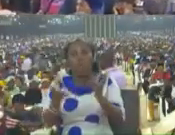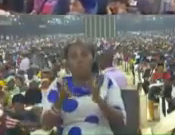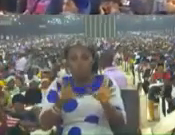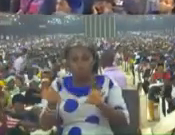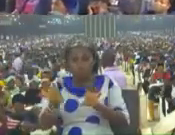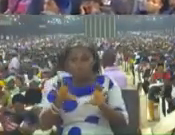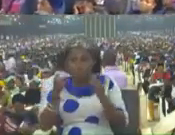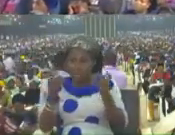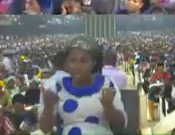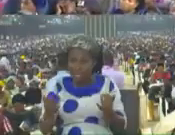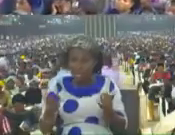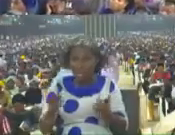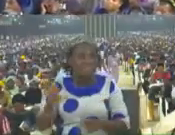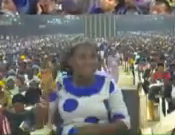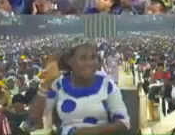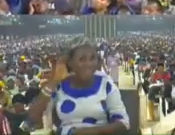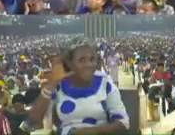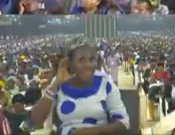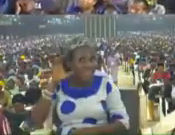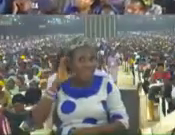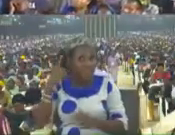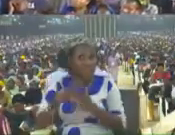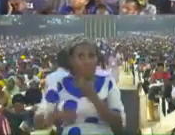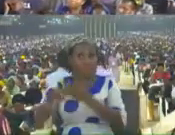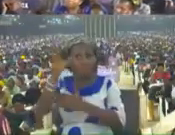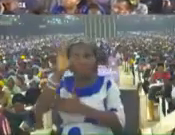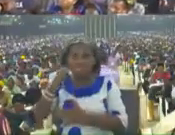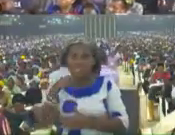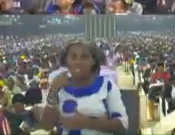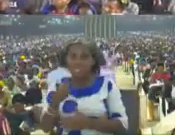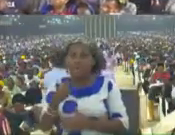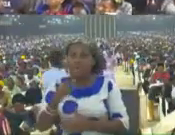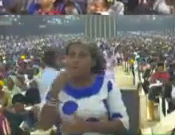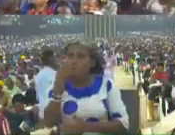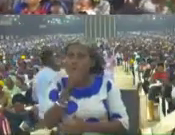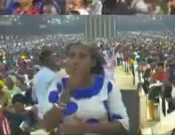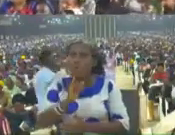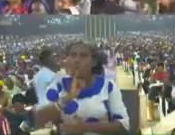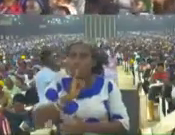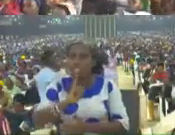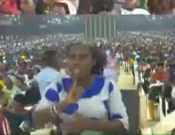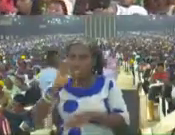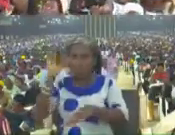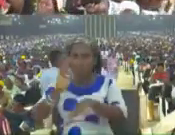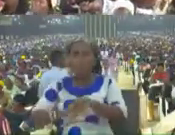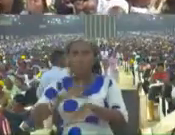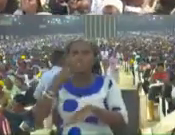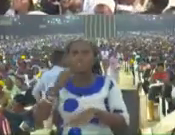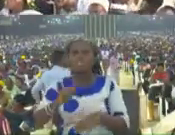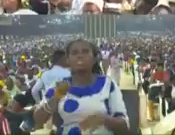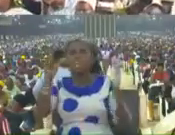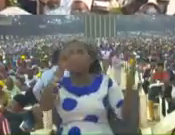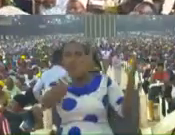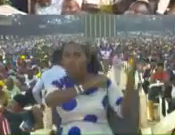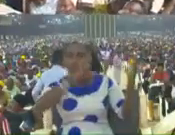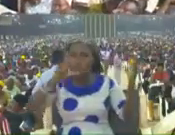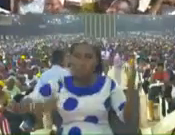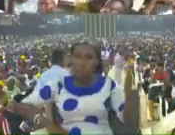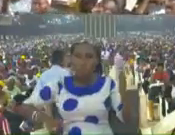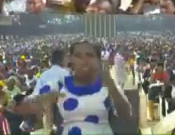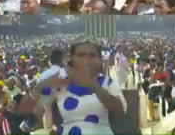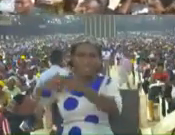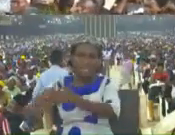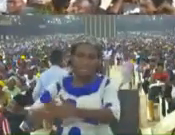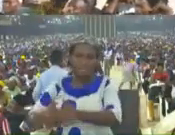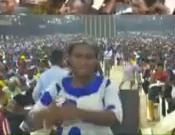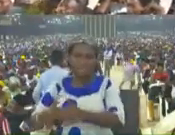what God is saying. Who is on the Lord's side? Come and surrender